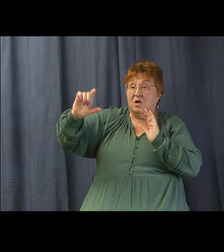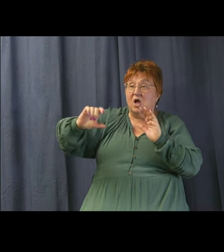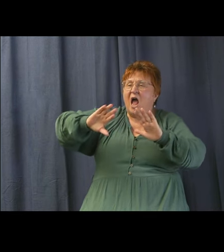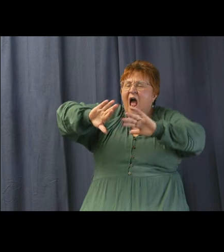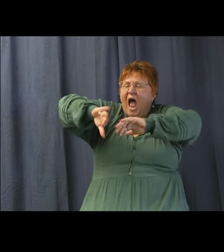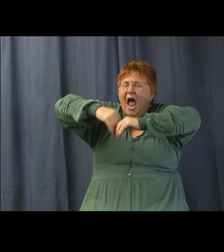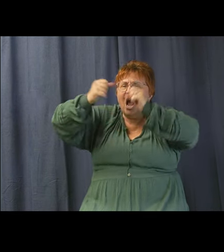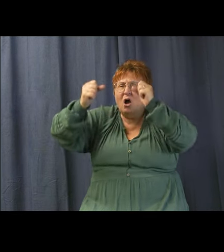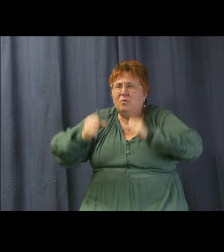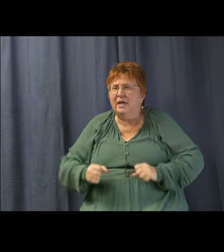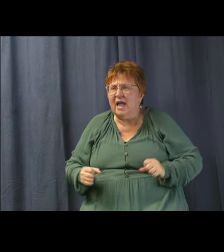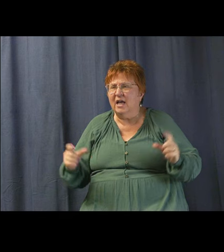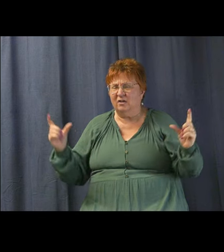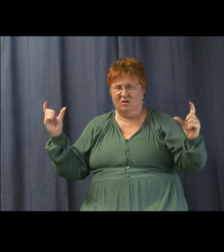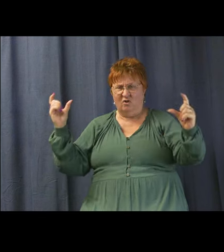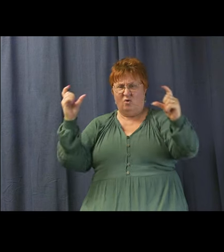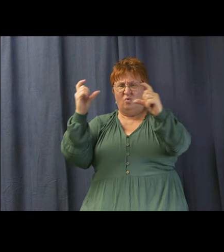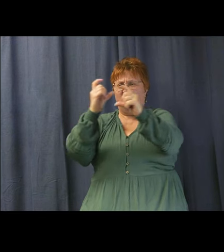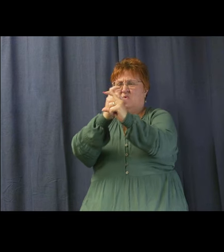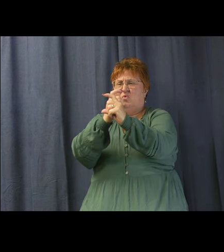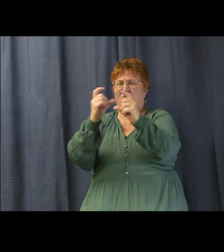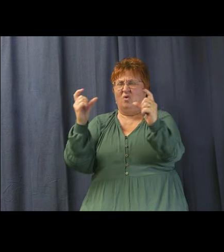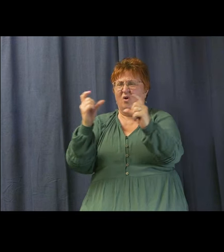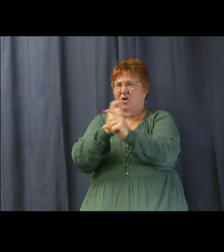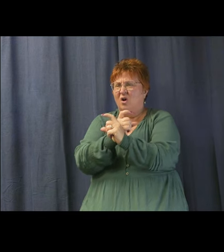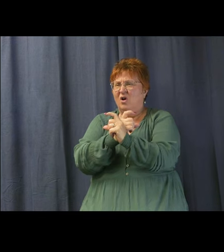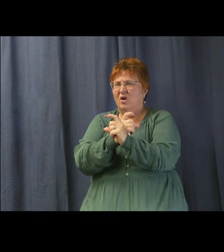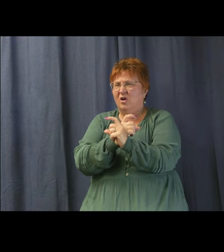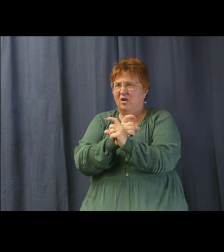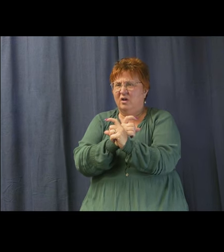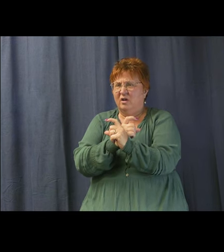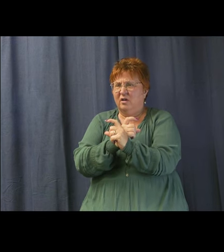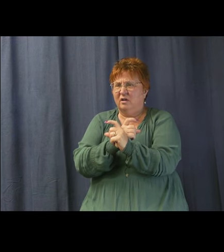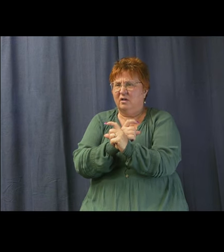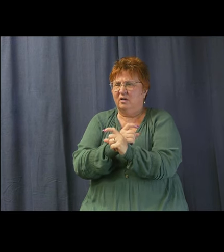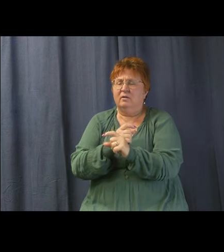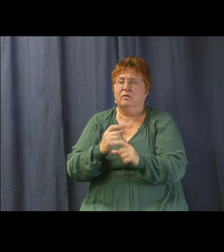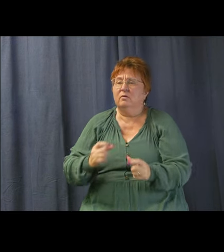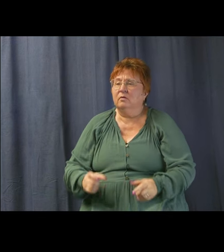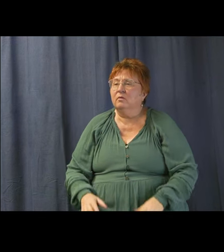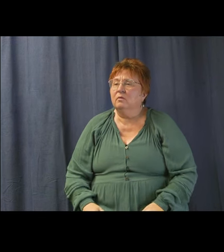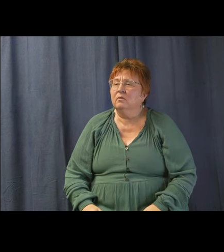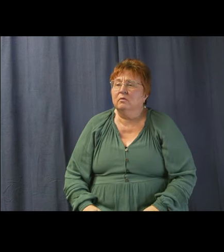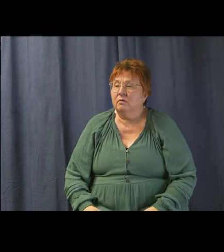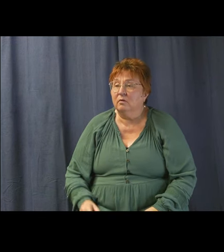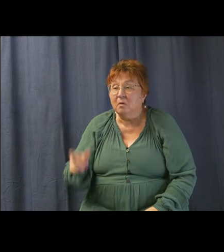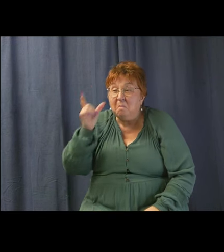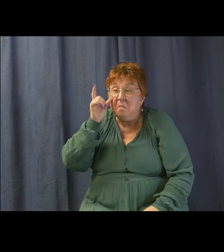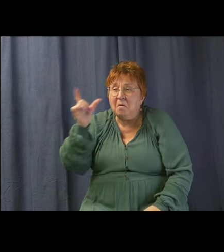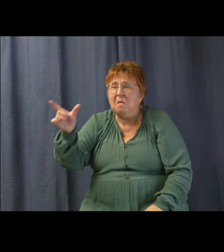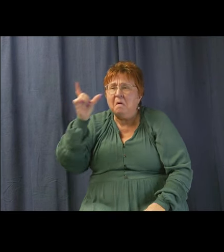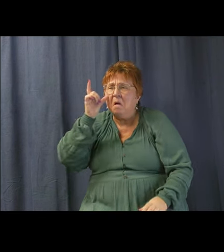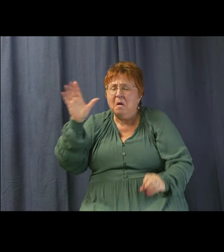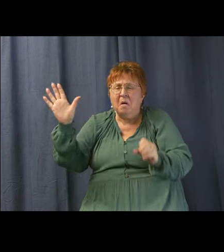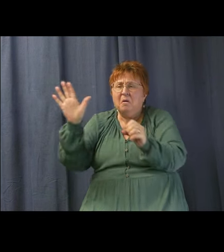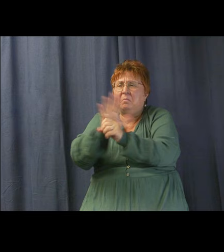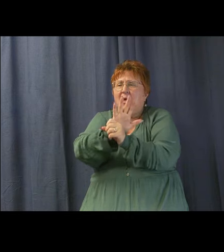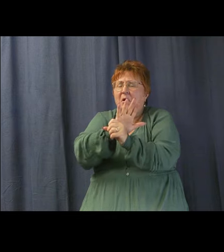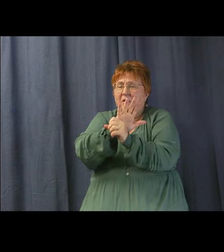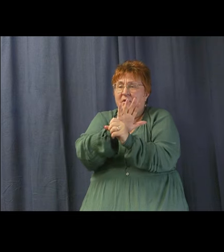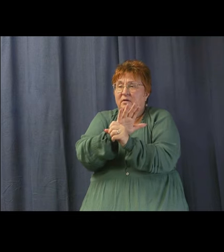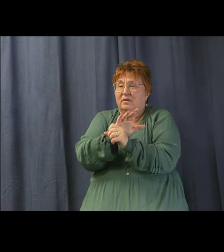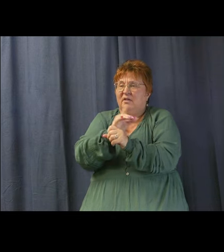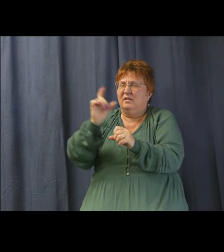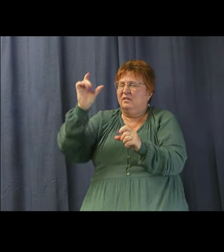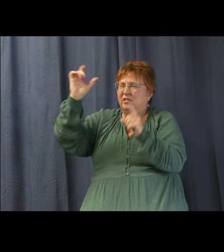the world can the moon, the little teeny tiny moon, block out the sun? How can you have an eclipse? Because in the sky, they